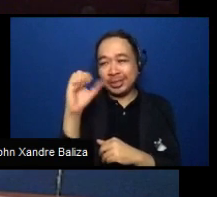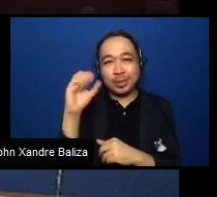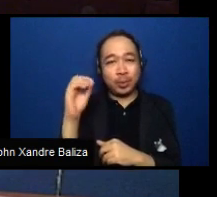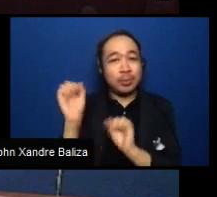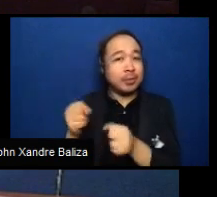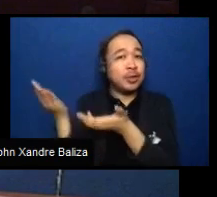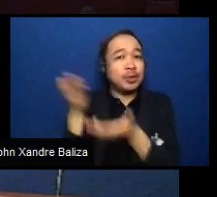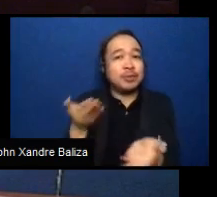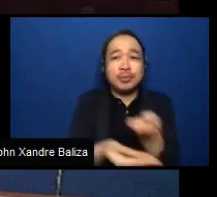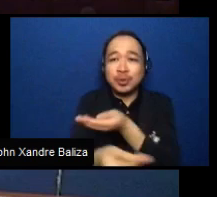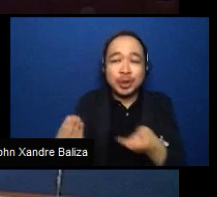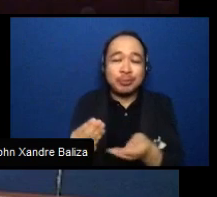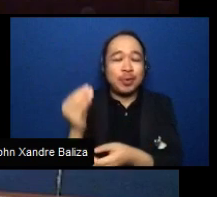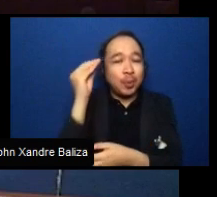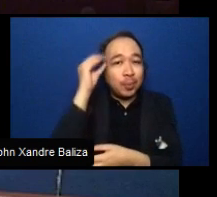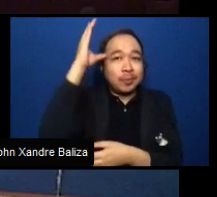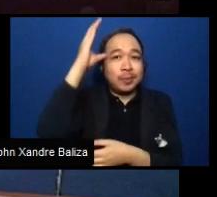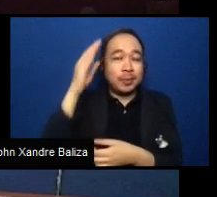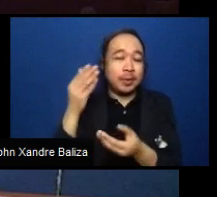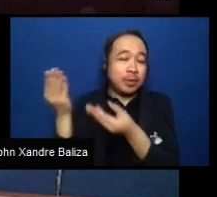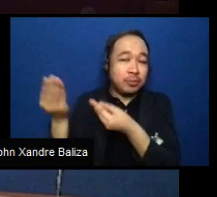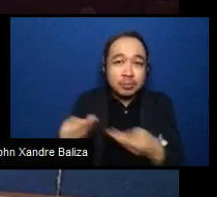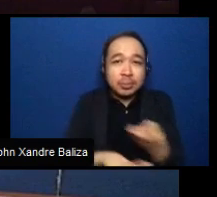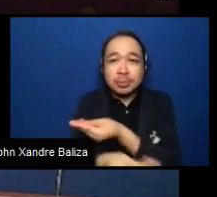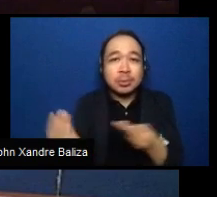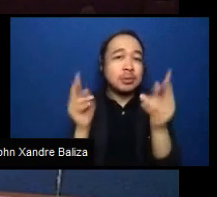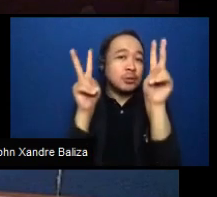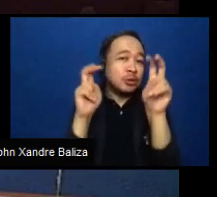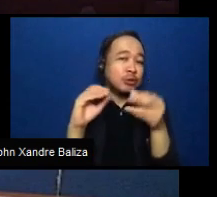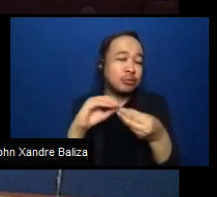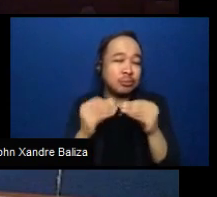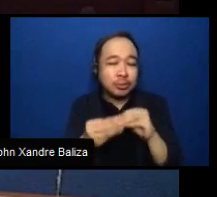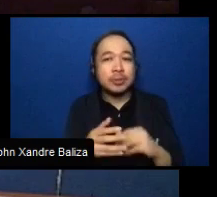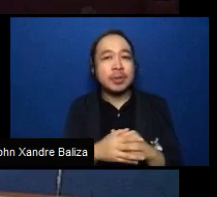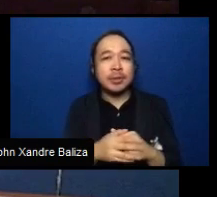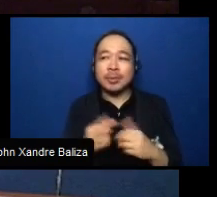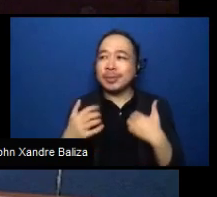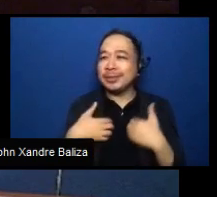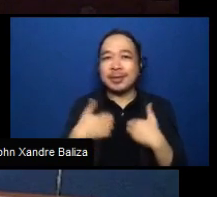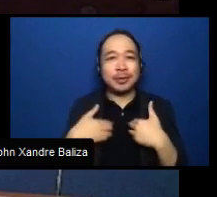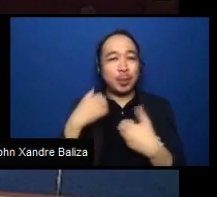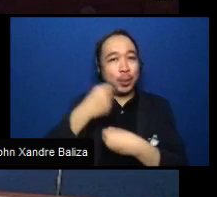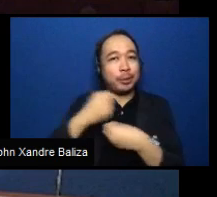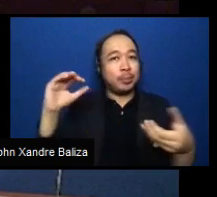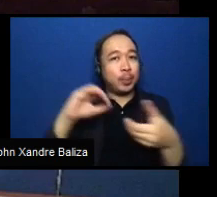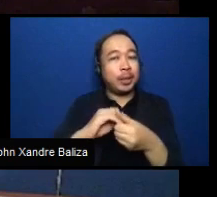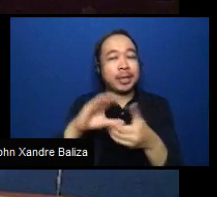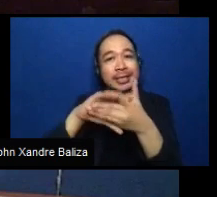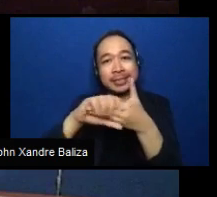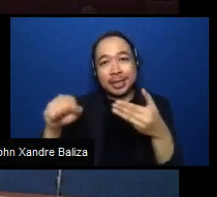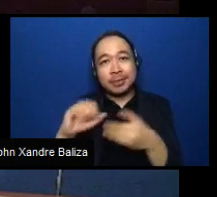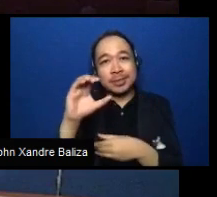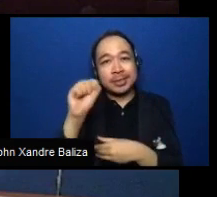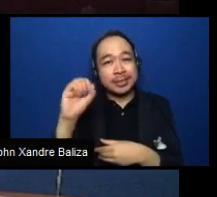and communities that we are working on. We are looking forward to working with the UNESCAP, CSD members,